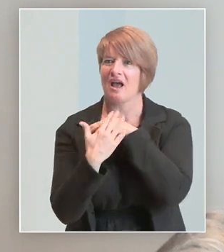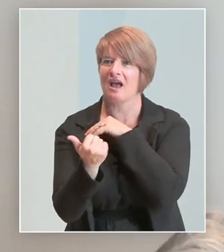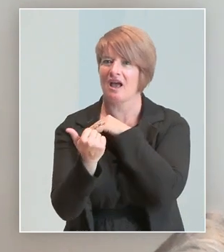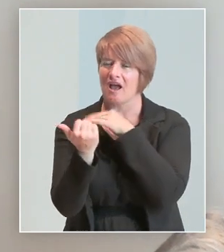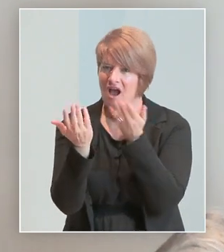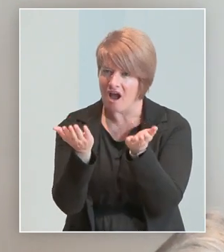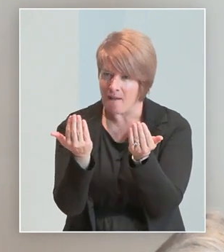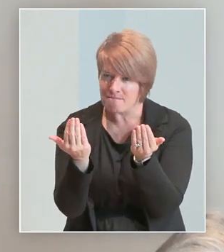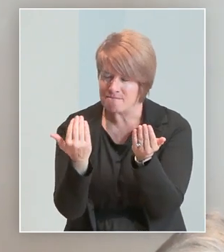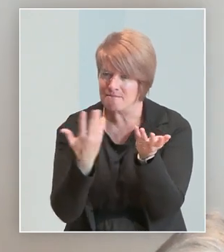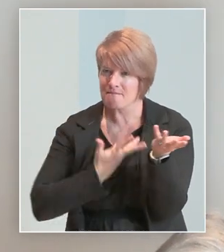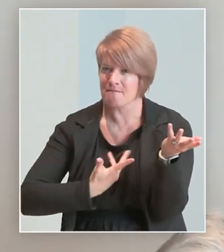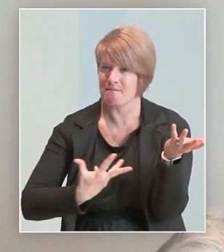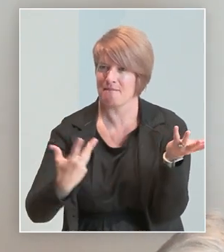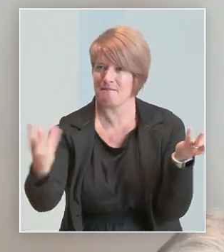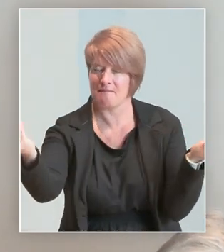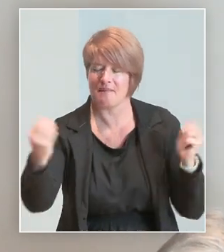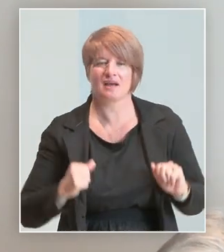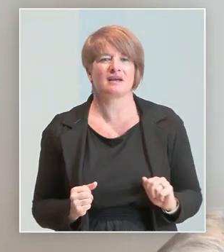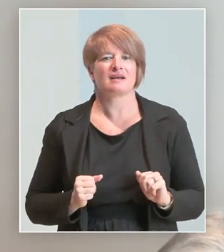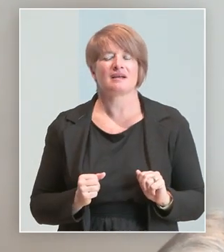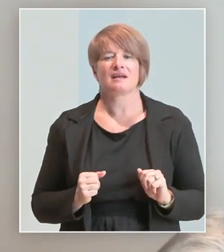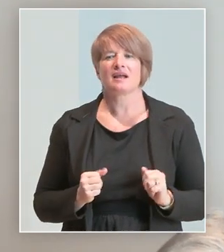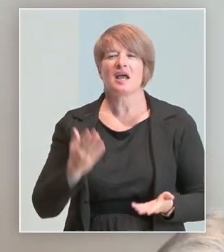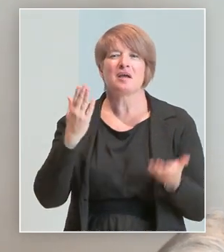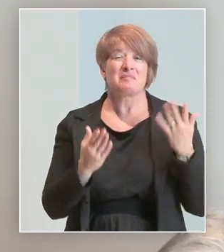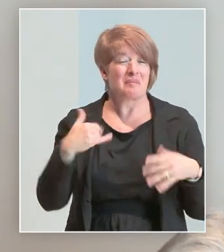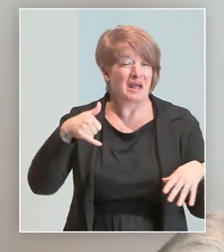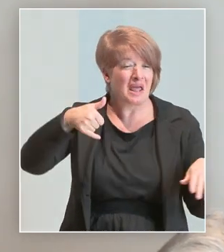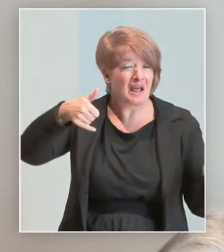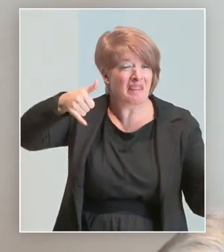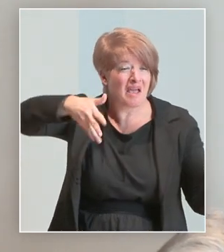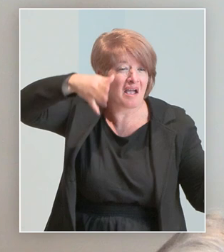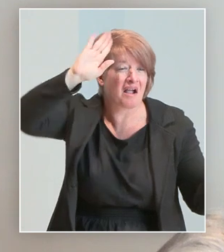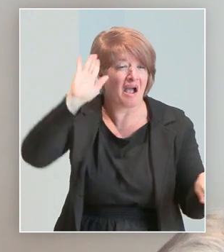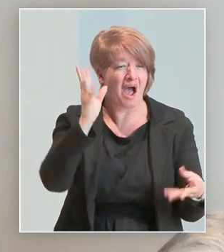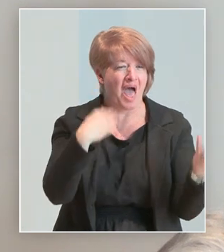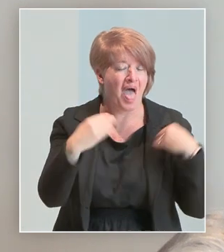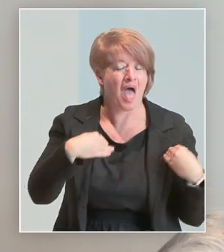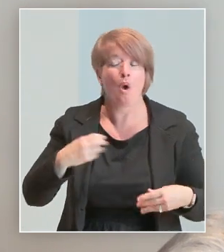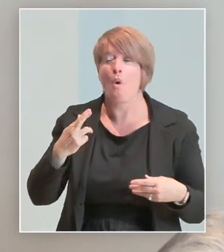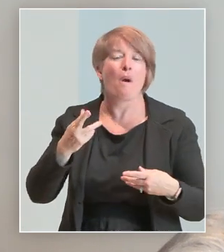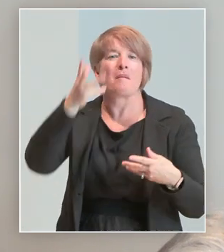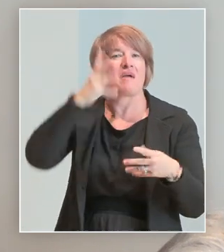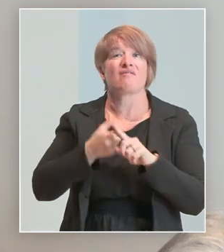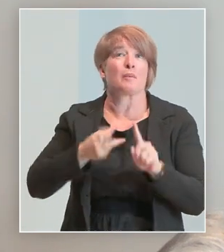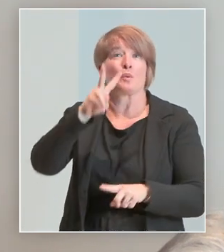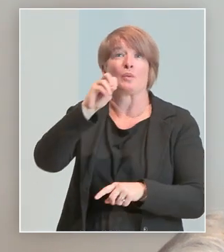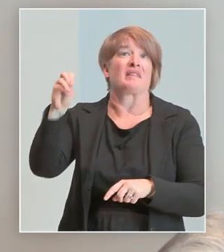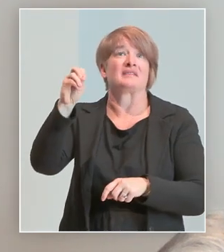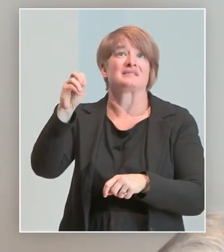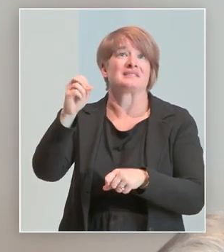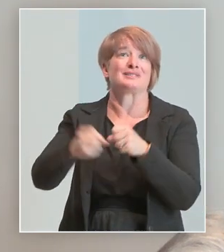here. Even if it is Cthulhuan in nature, or it's a dude calling from 2,000 years ago because